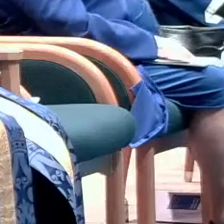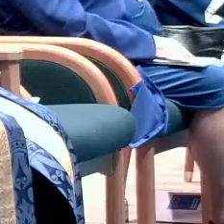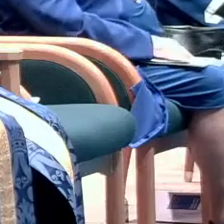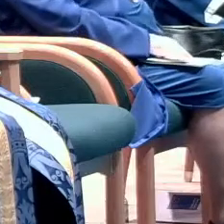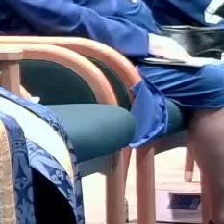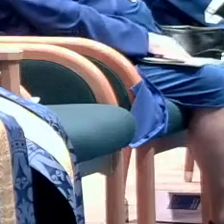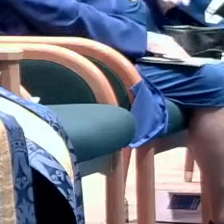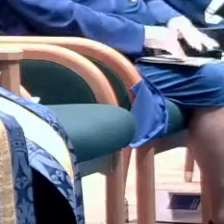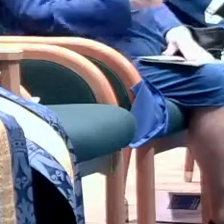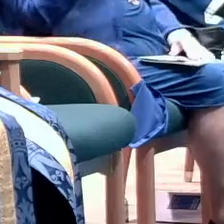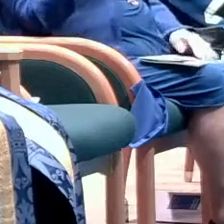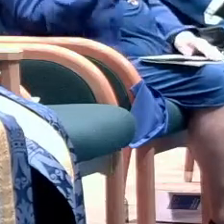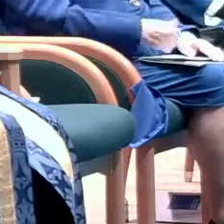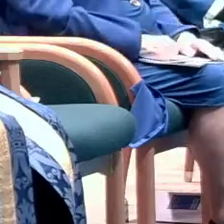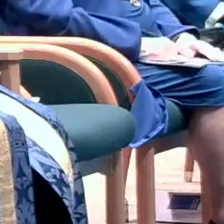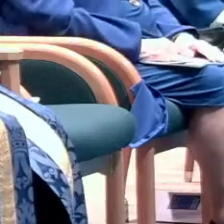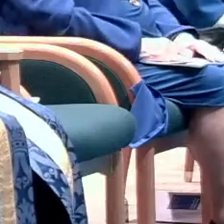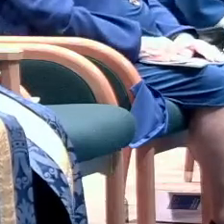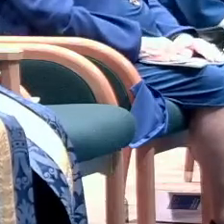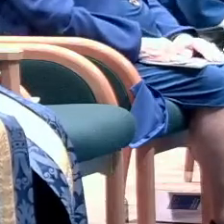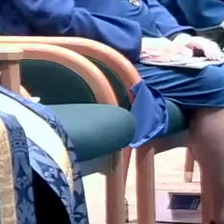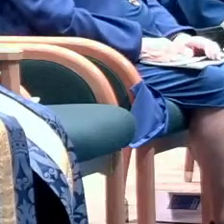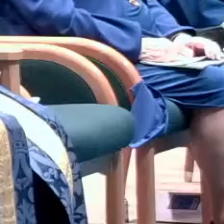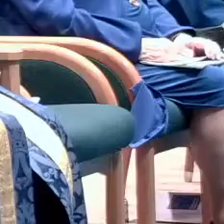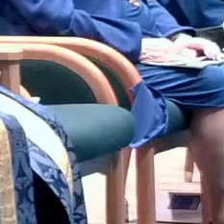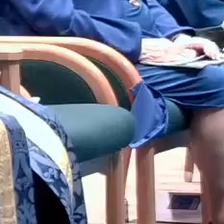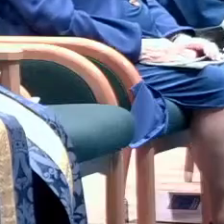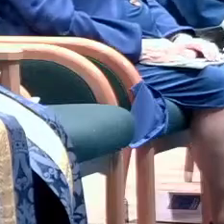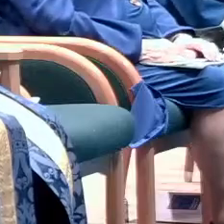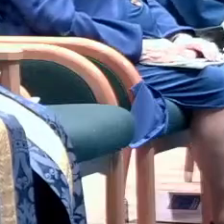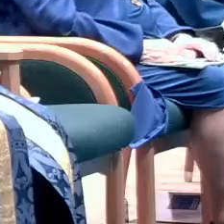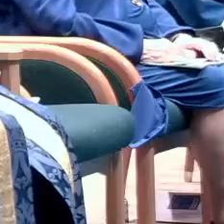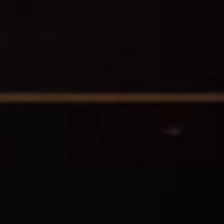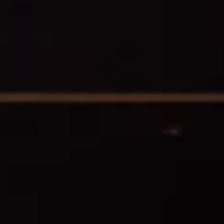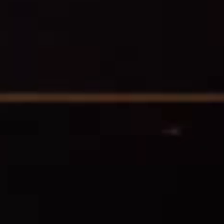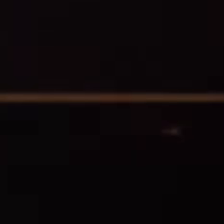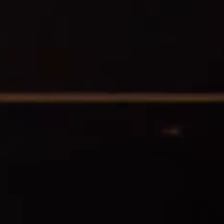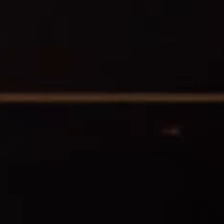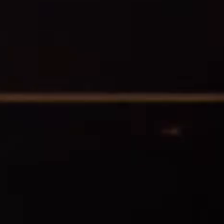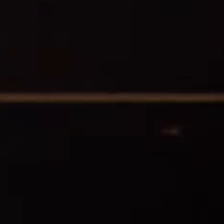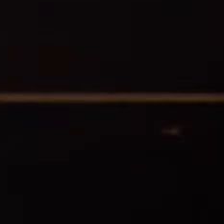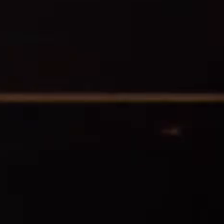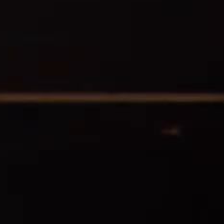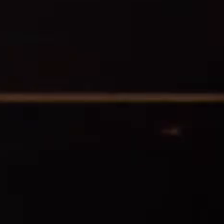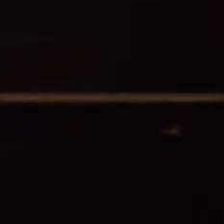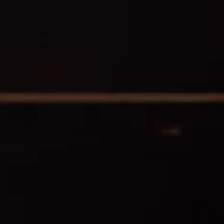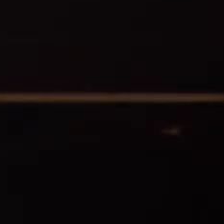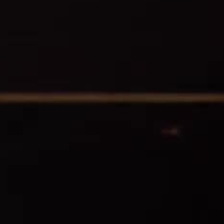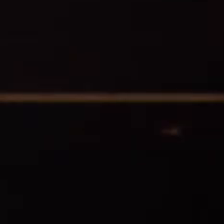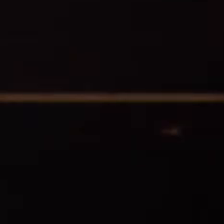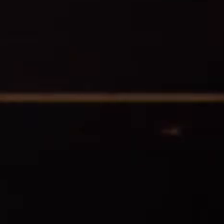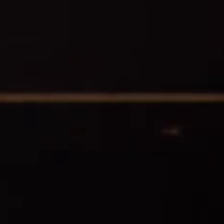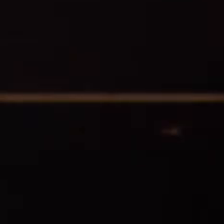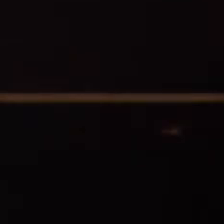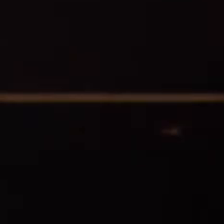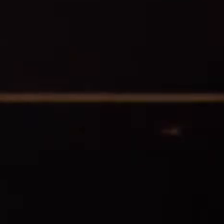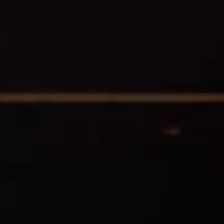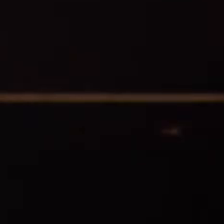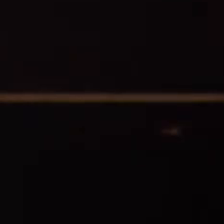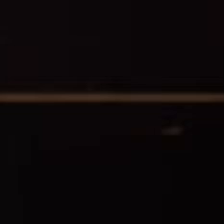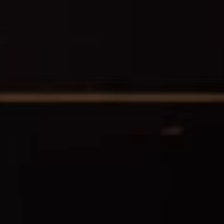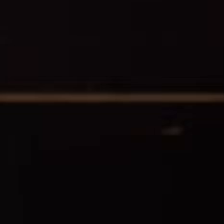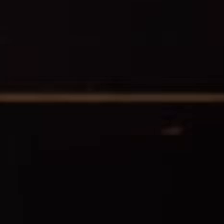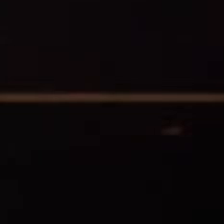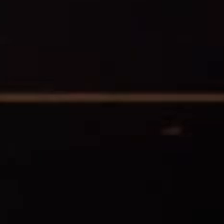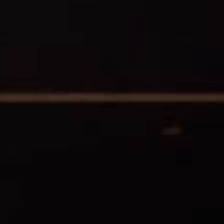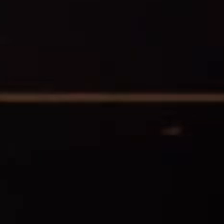sunshine. Yep, Sean's telling me sun's shining. So the garden party awaits. But before you go to the garden party, you've got